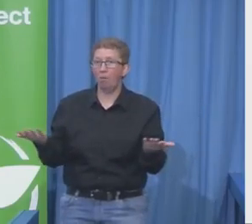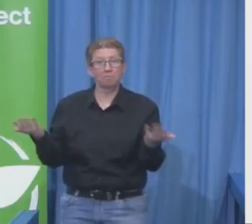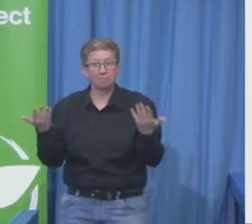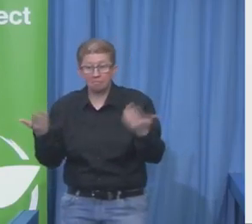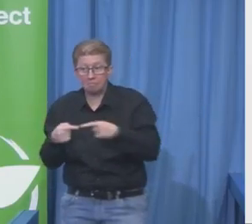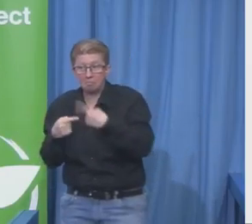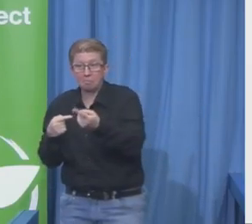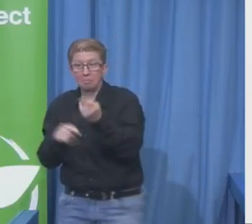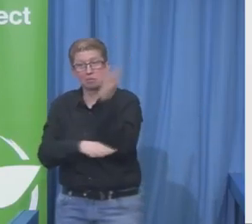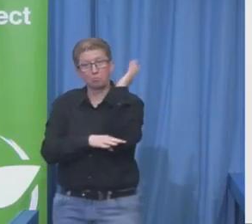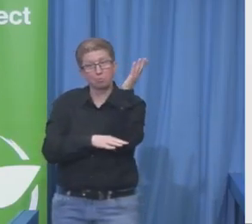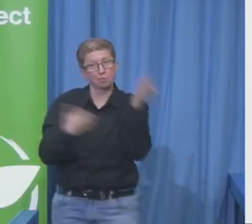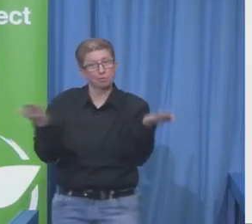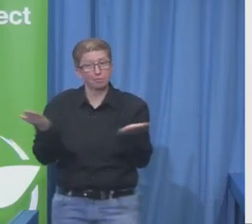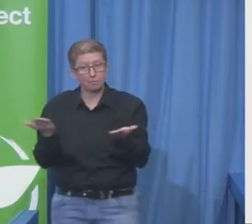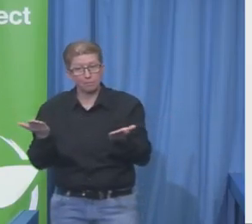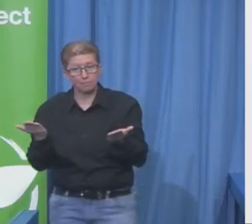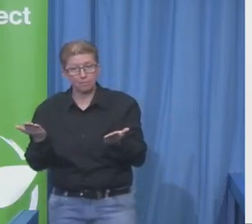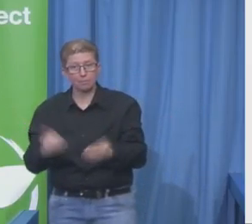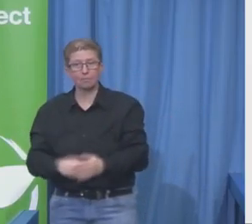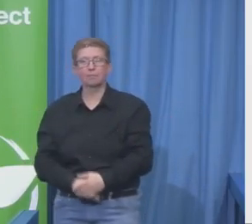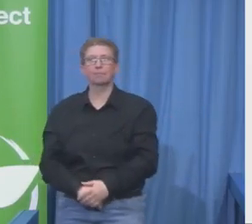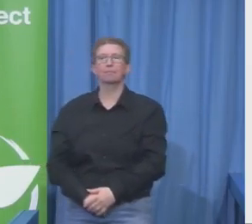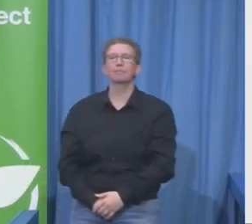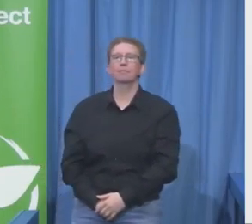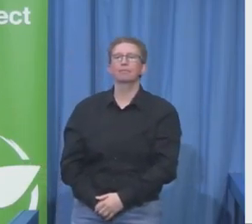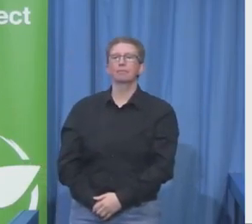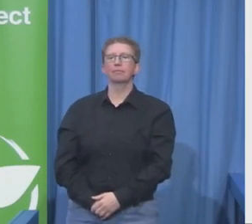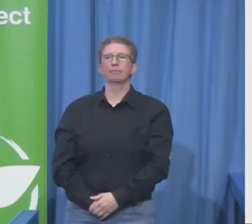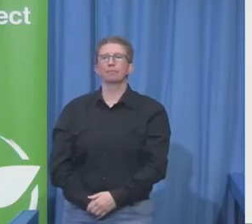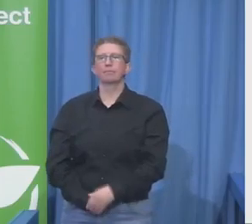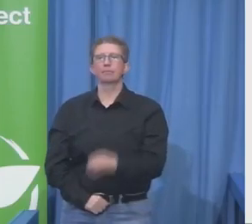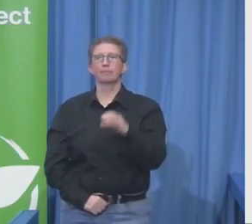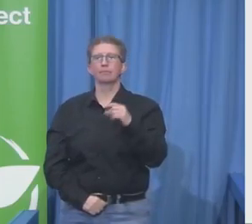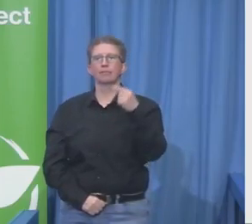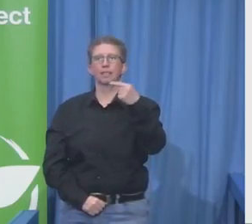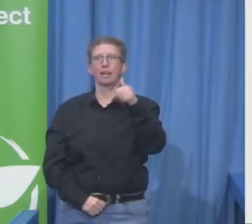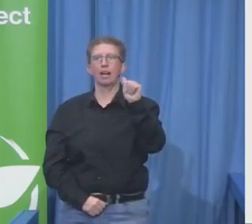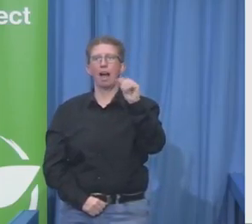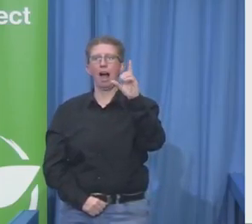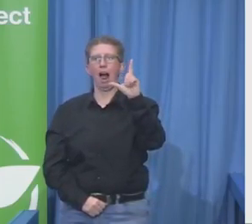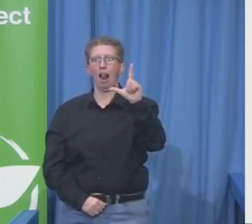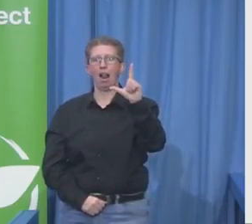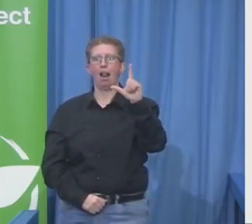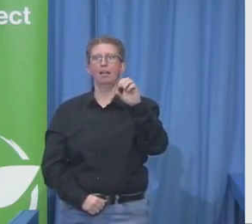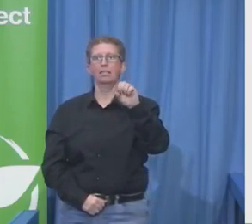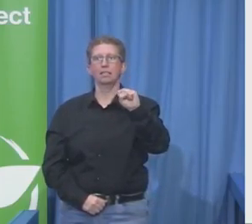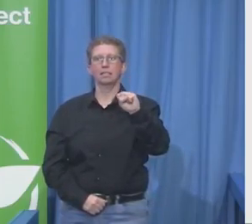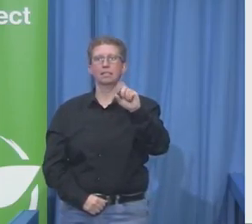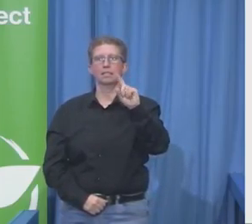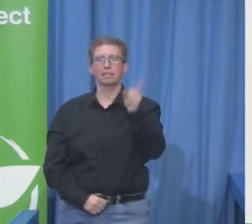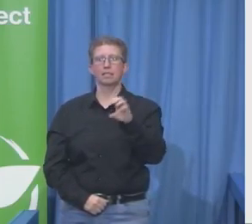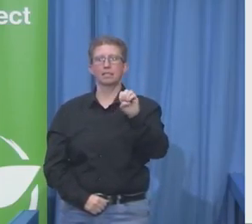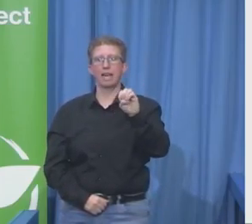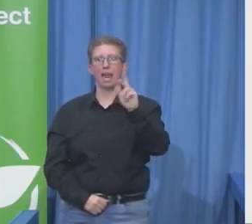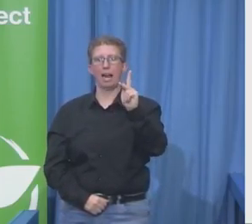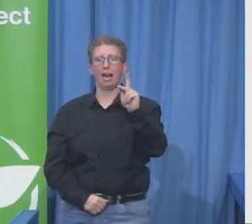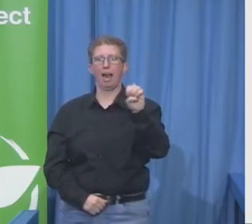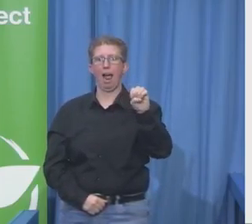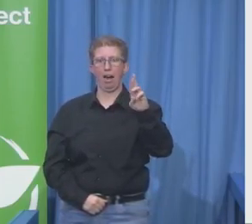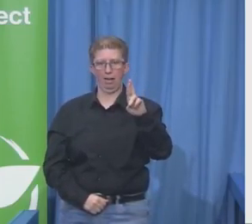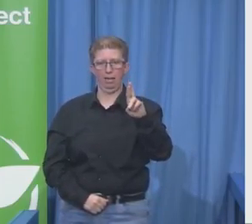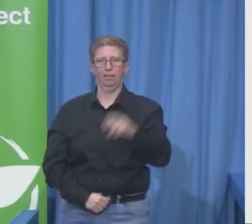GAL-SZEKER. Beáta represents IBM Hungary and is the disability focal of IBM Hungary and is representing their current program on